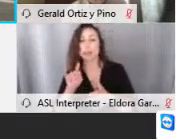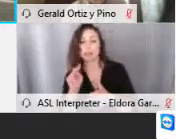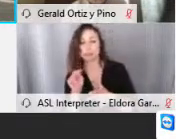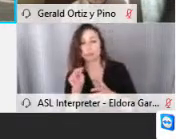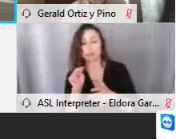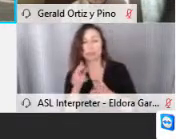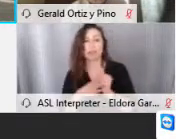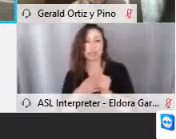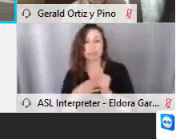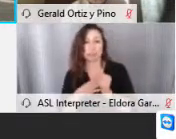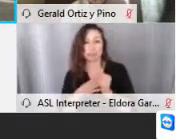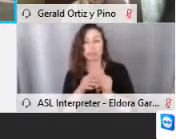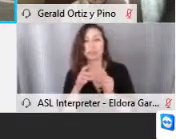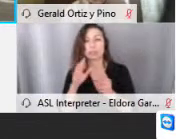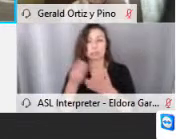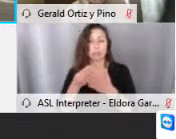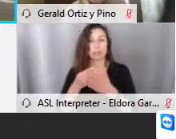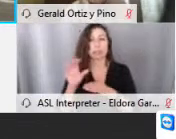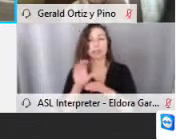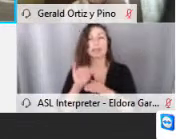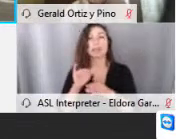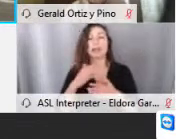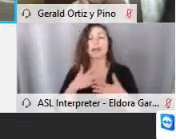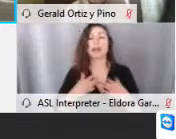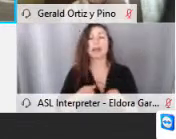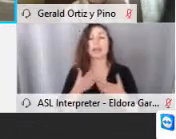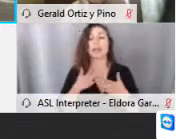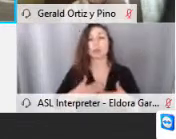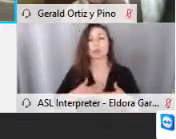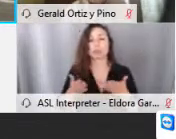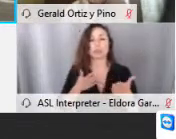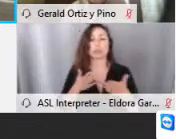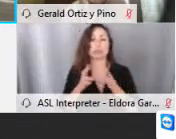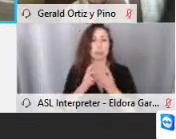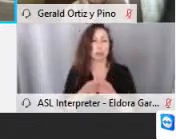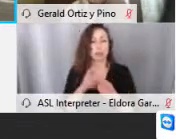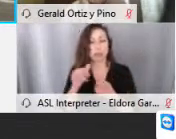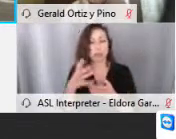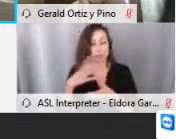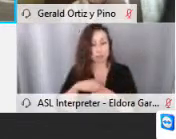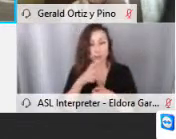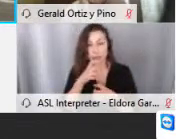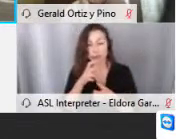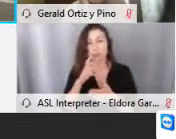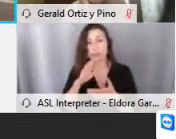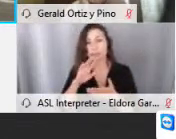administrative flexibilities that the Health and Human Services Department, which